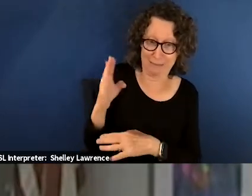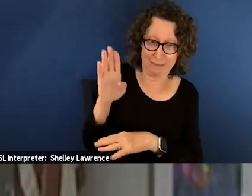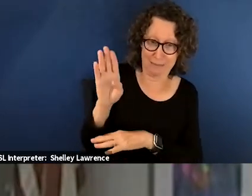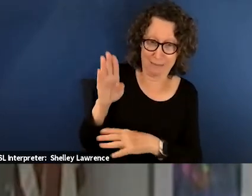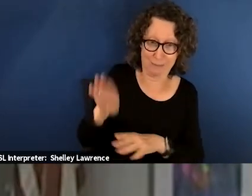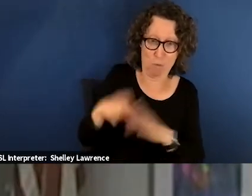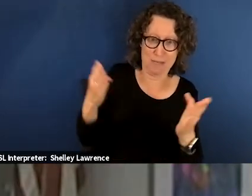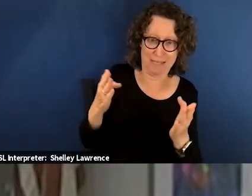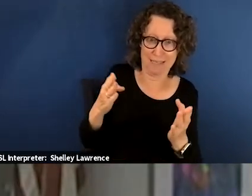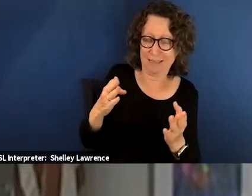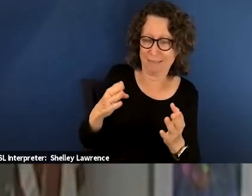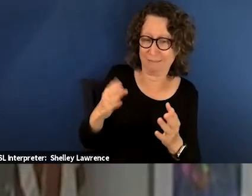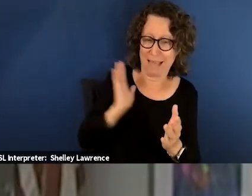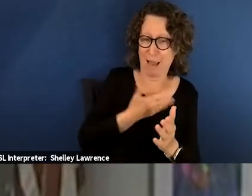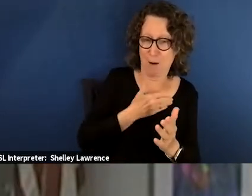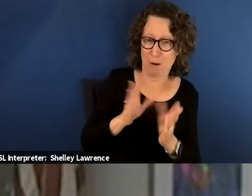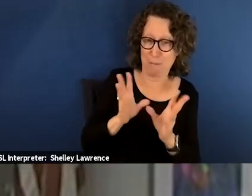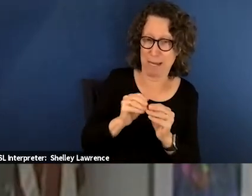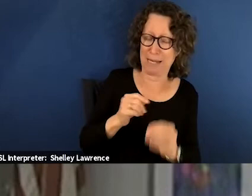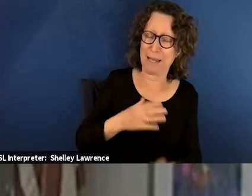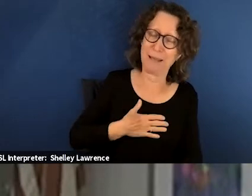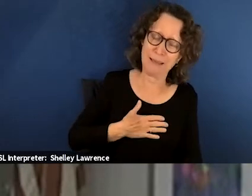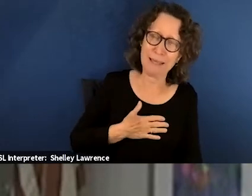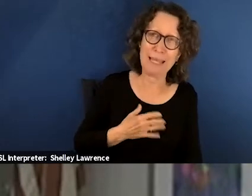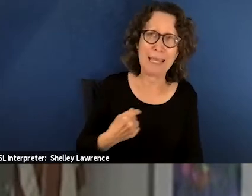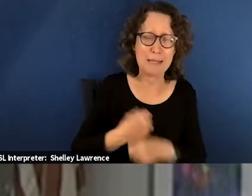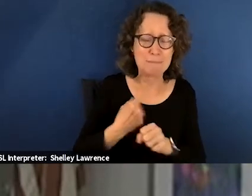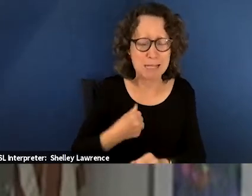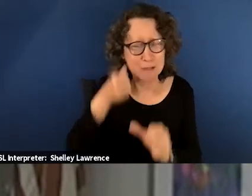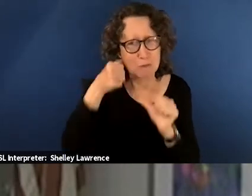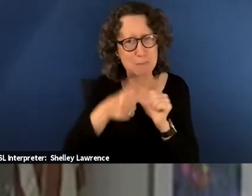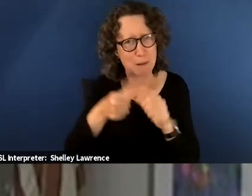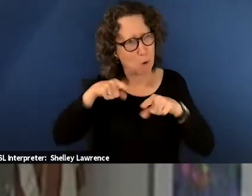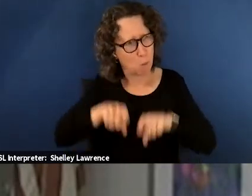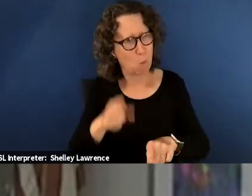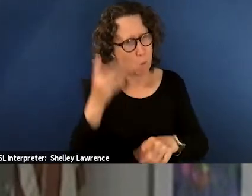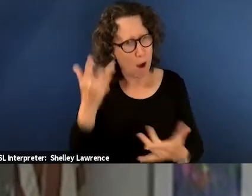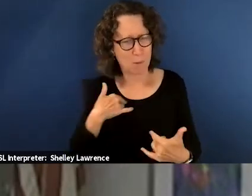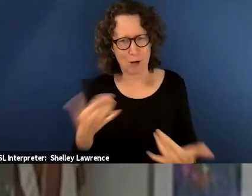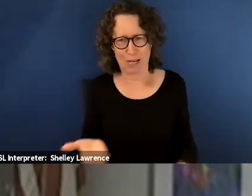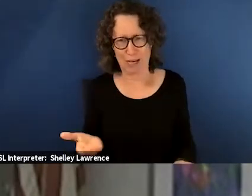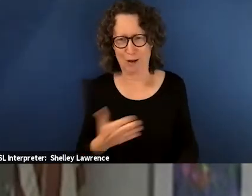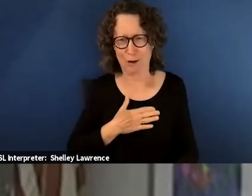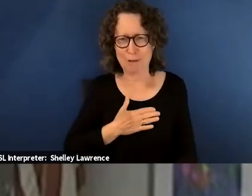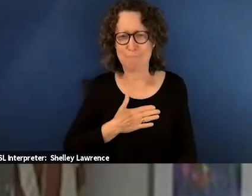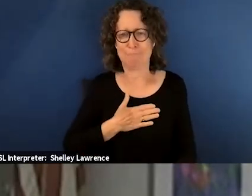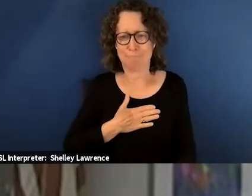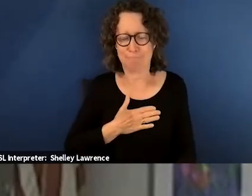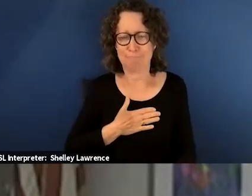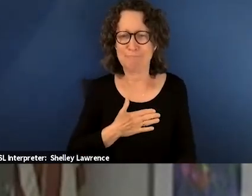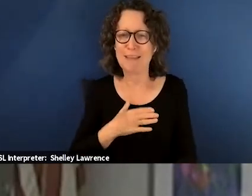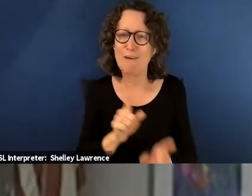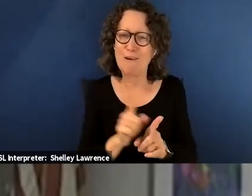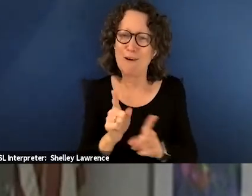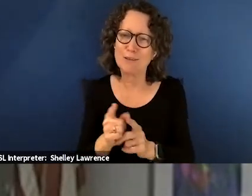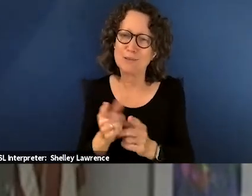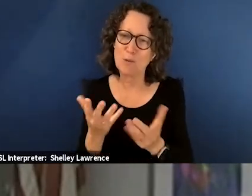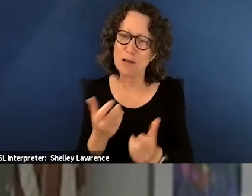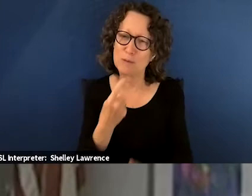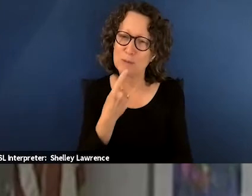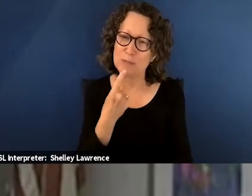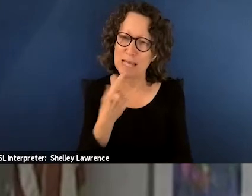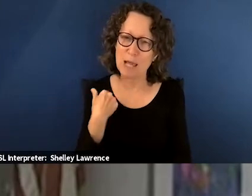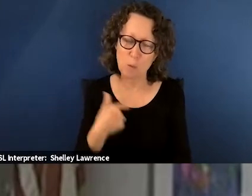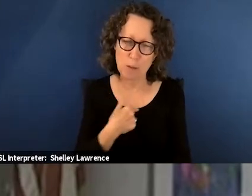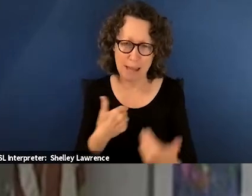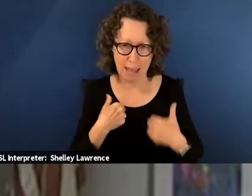for us and such. And it just reminds me of why we're here. I also want to say that we did have